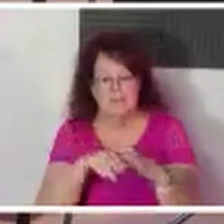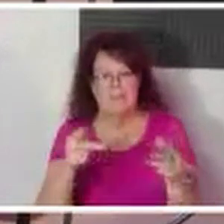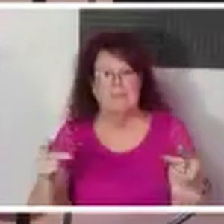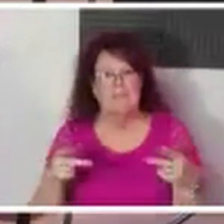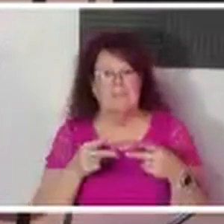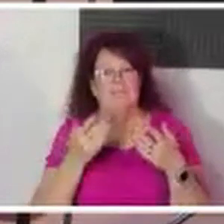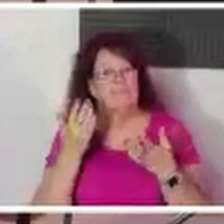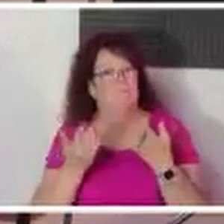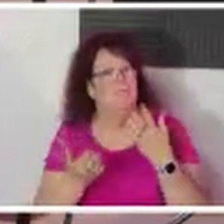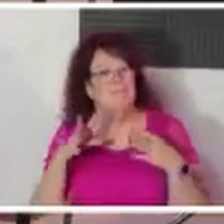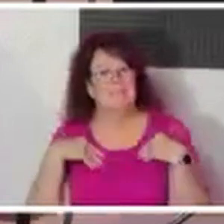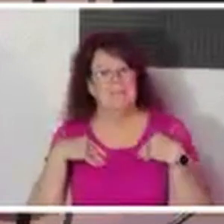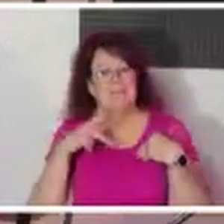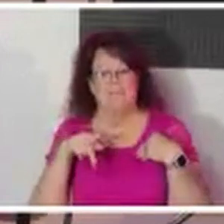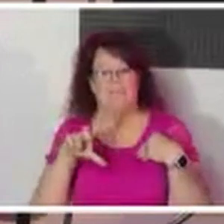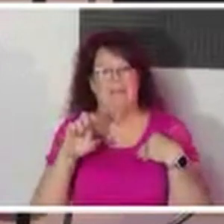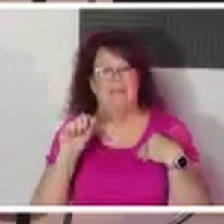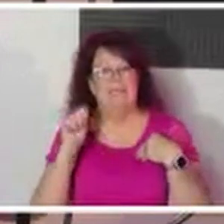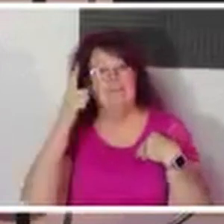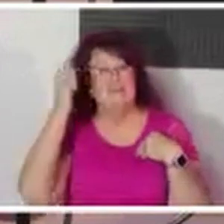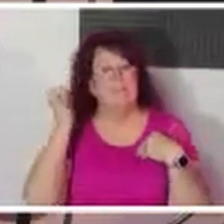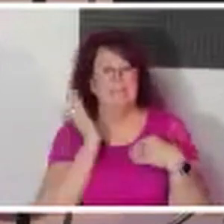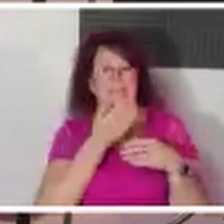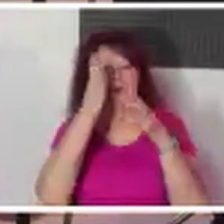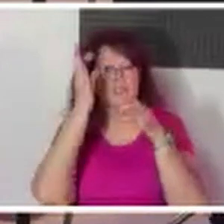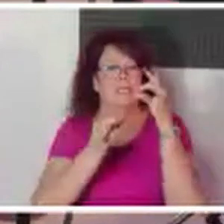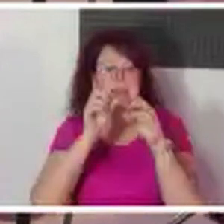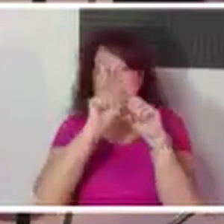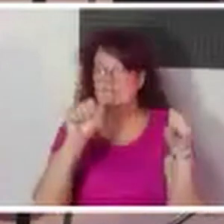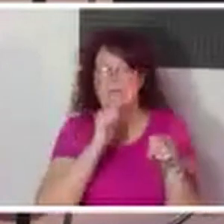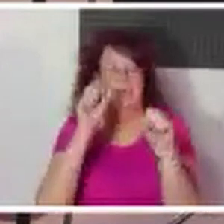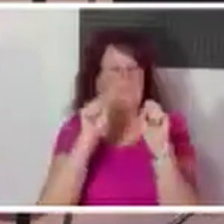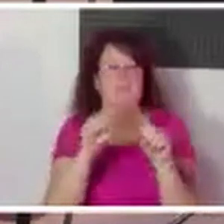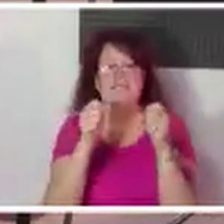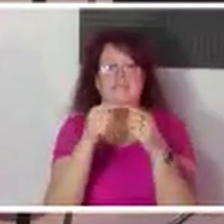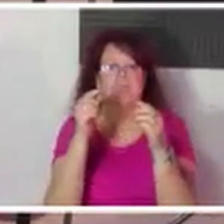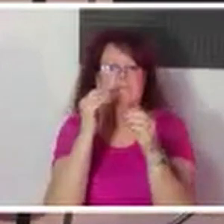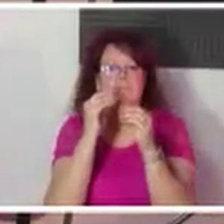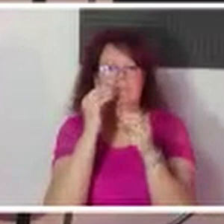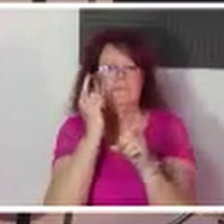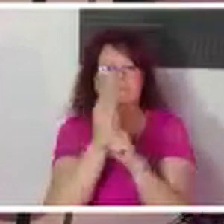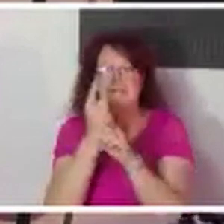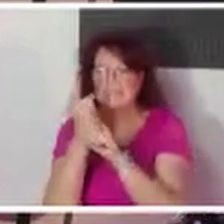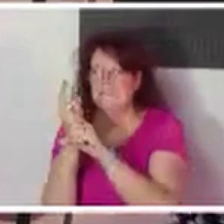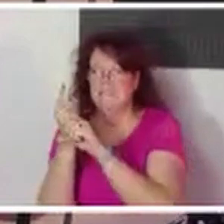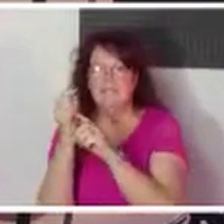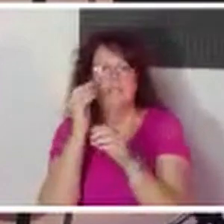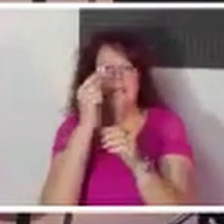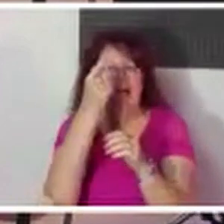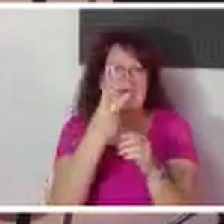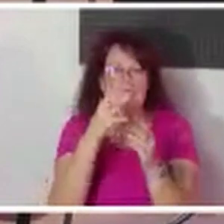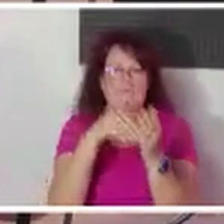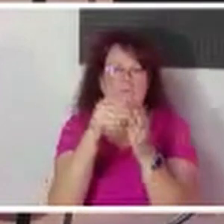to potentially accept a plea deal because our justice system doesn't have the ability to correctly take all 500,000 people that are